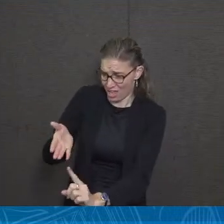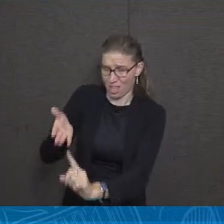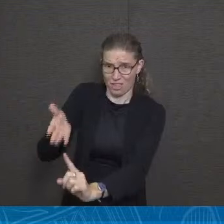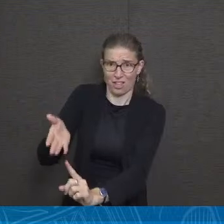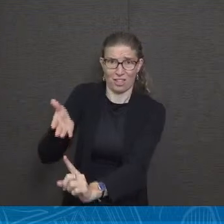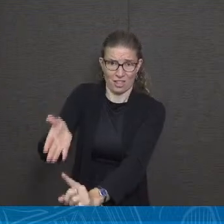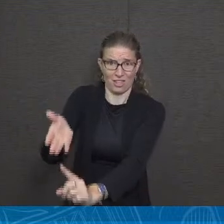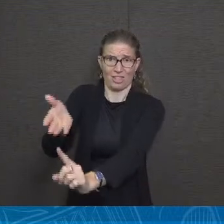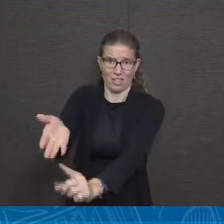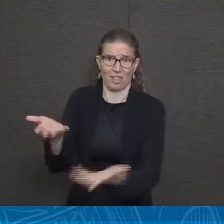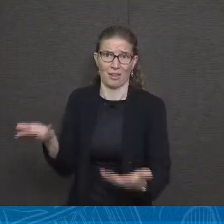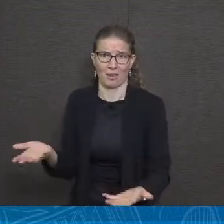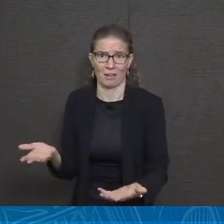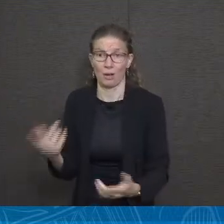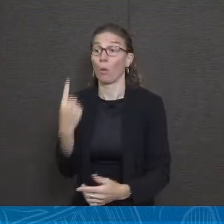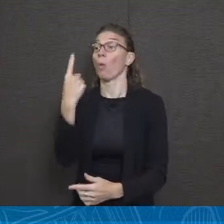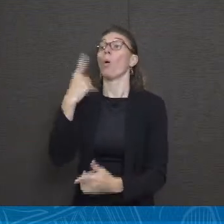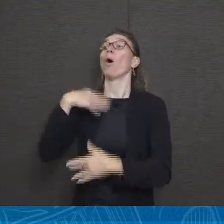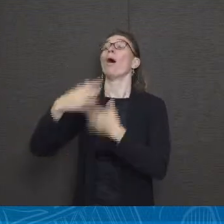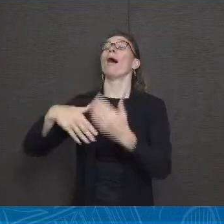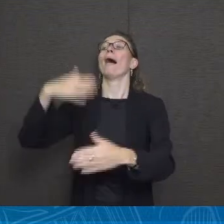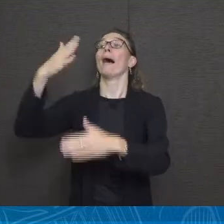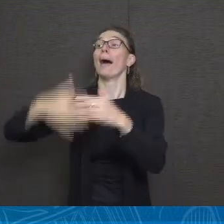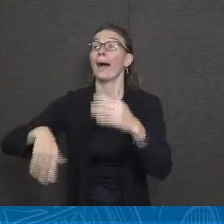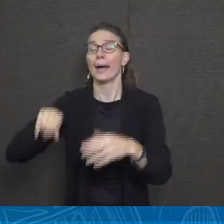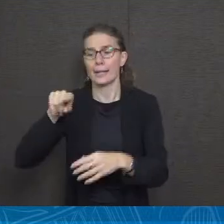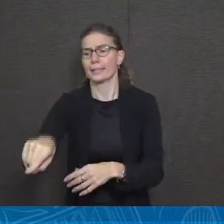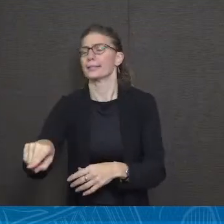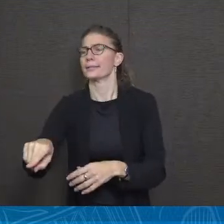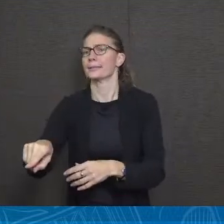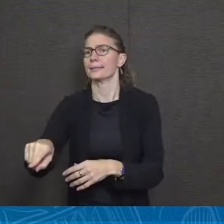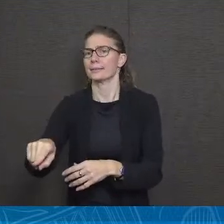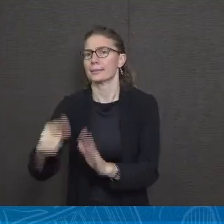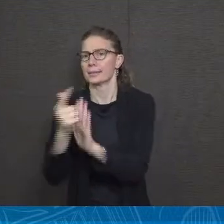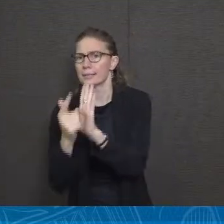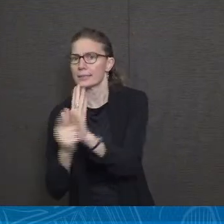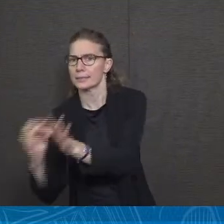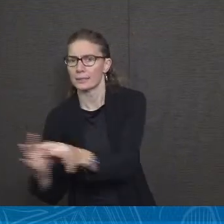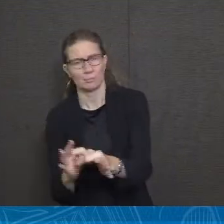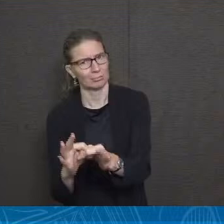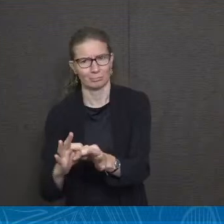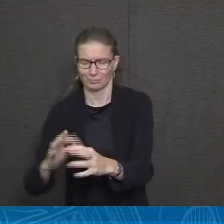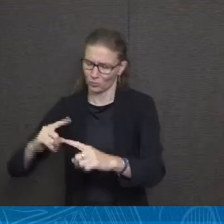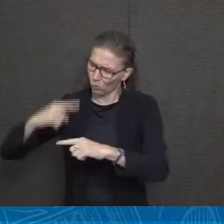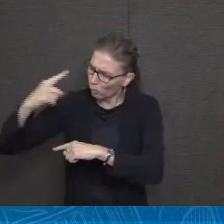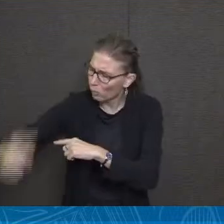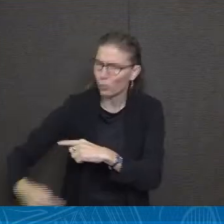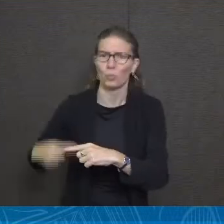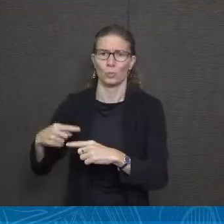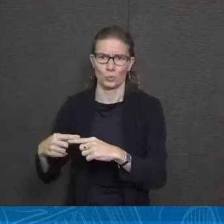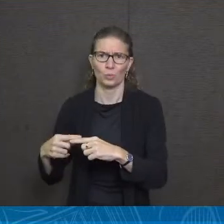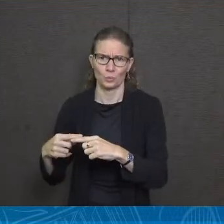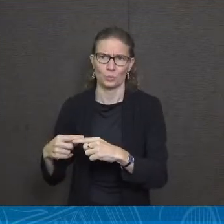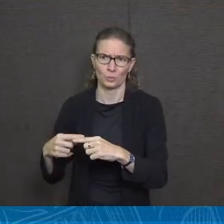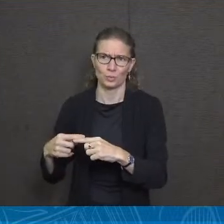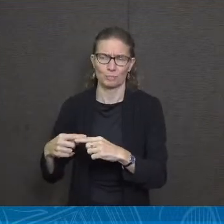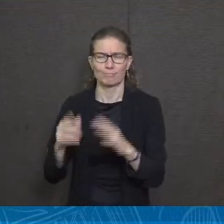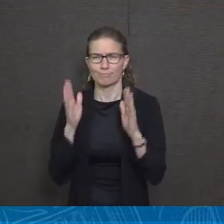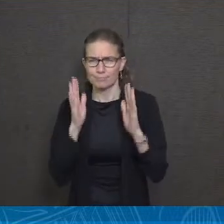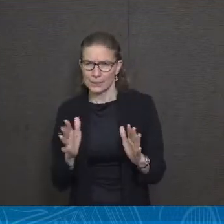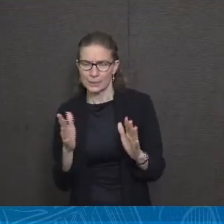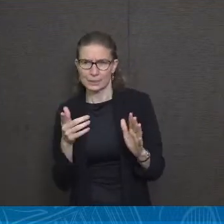form of legal framing, and it can have soft law and custom, and there can be other ways of doing this, but you're going to have to find ways